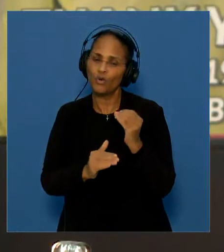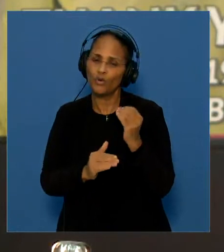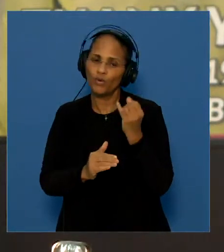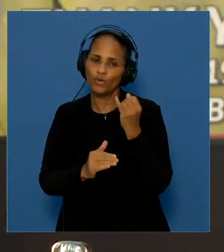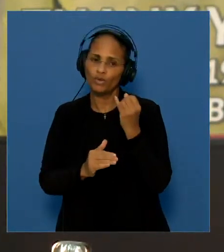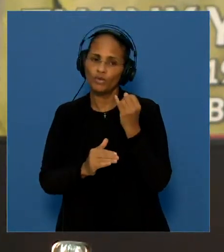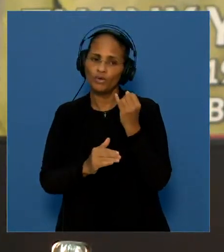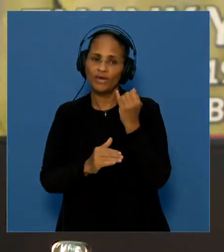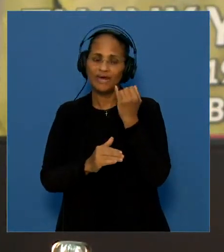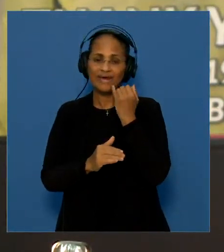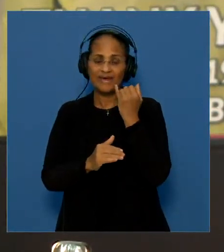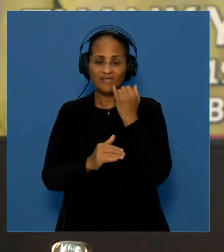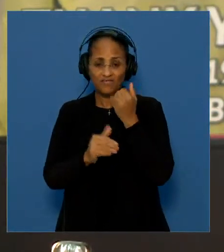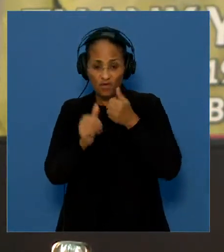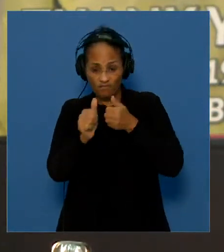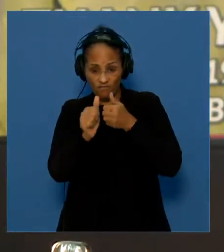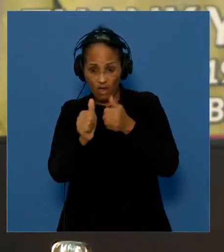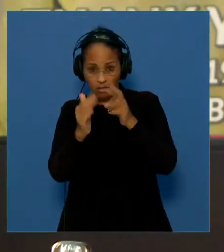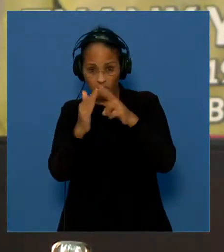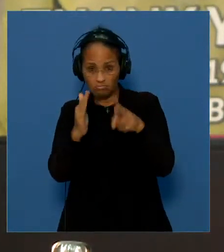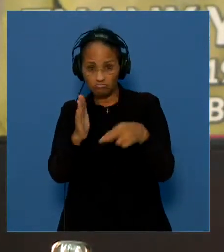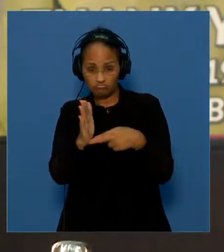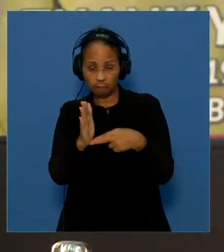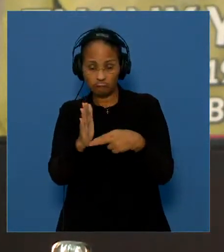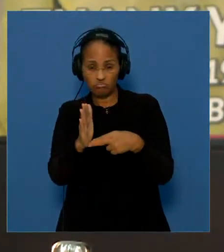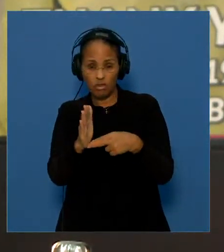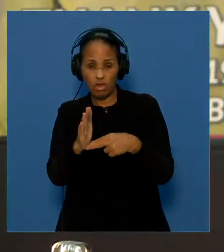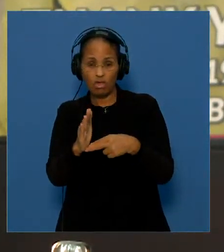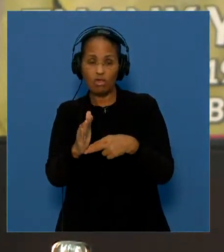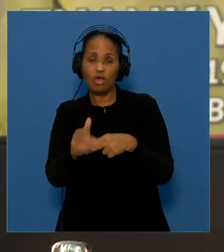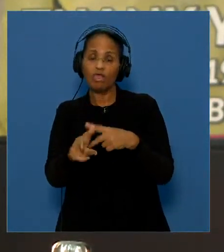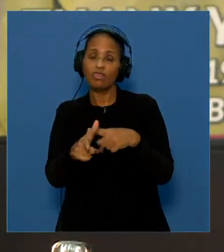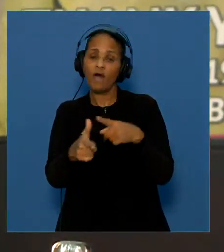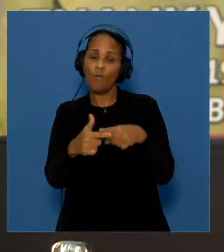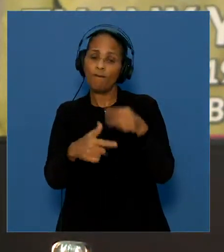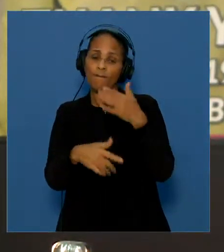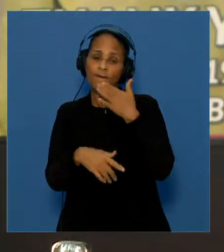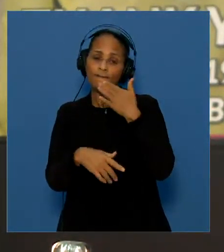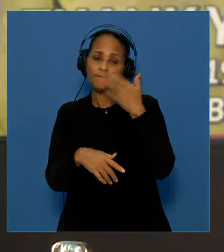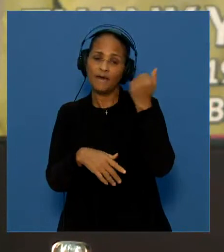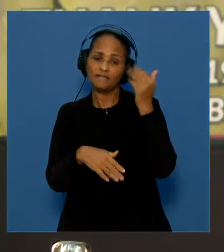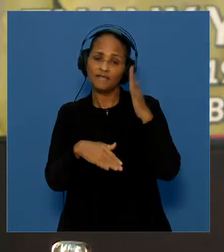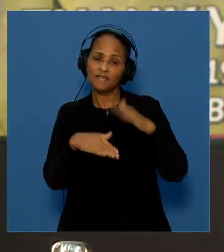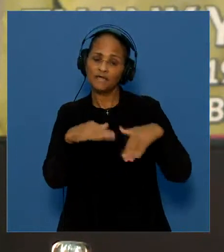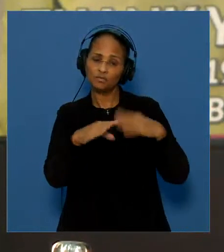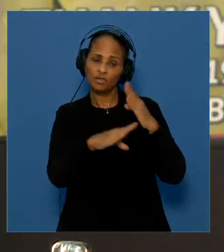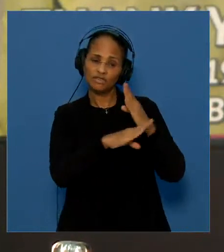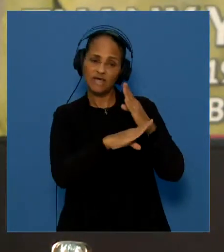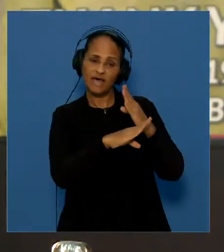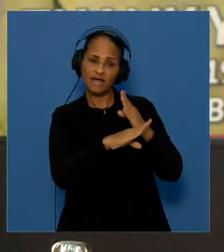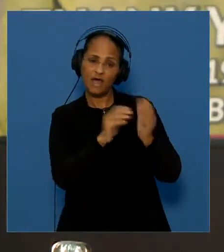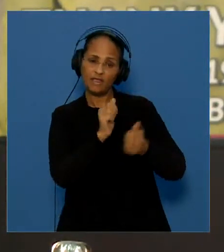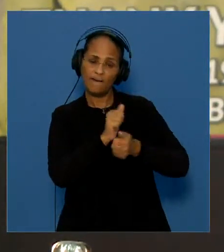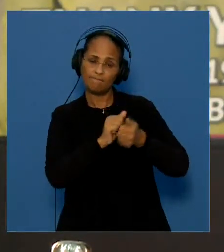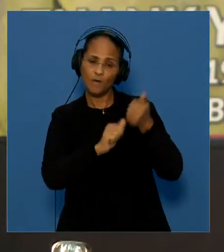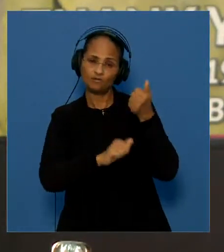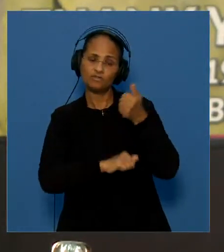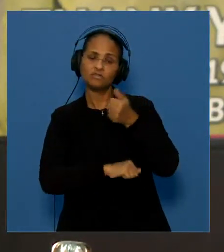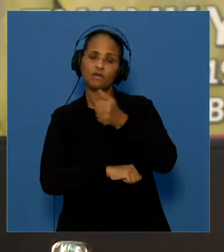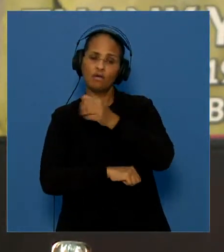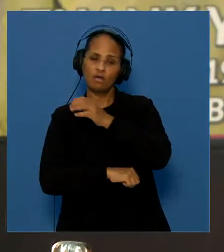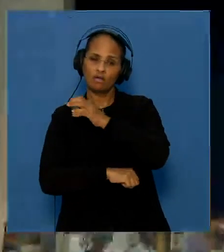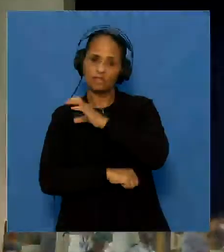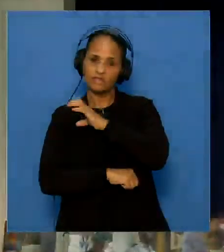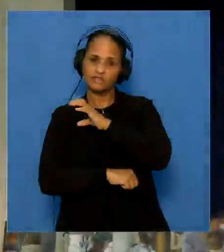guidance are adhered to, then we would do better in trying to protect our most vulnerable, which are, of course, are some of our senior